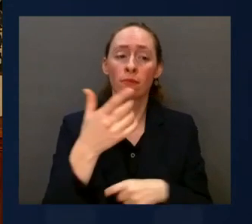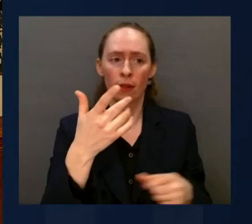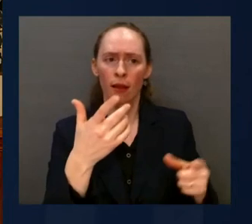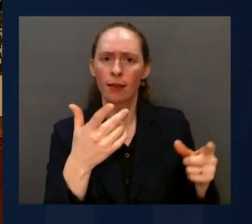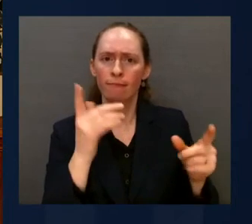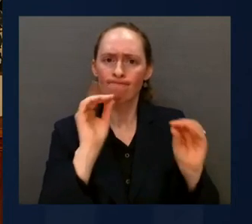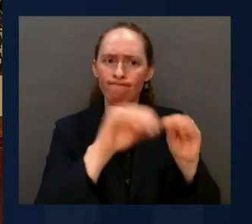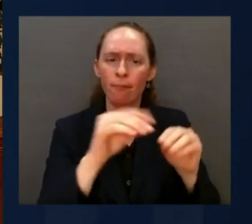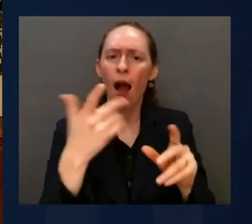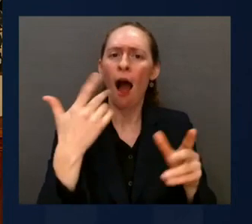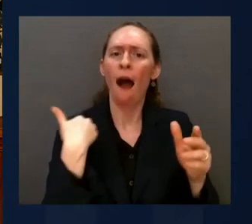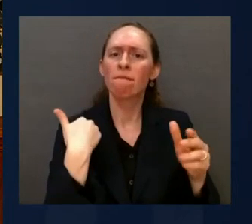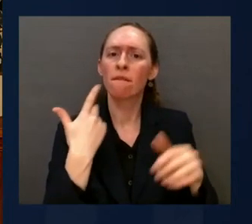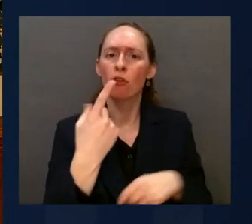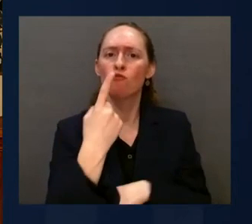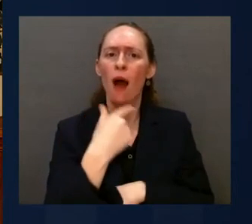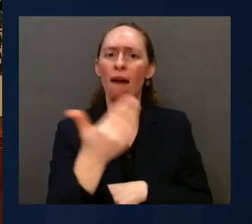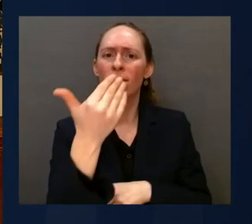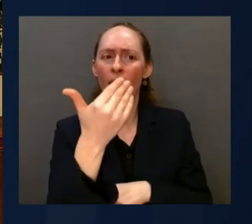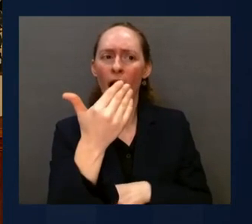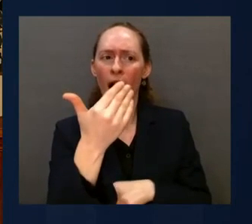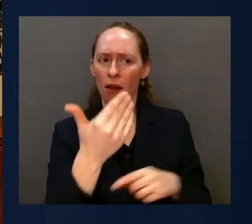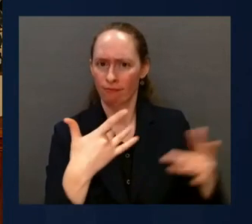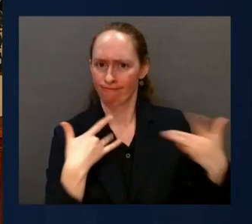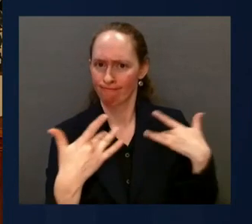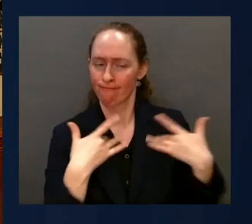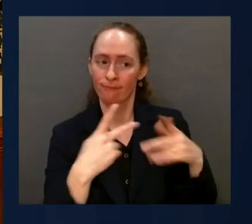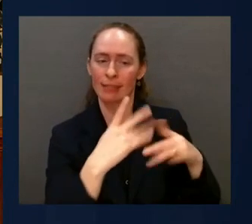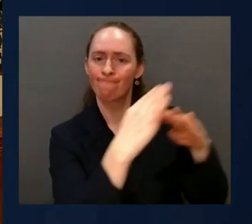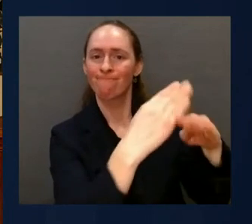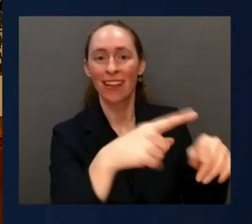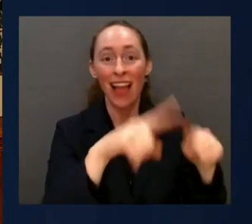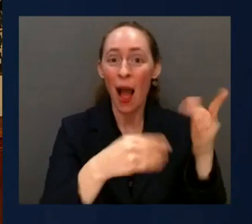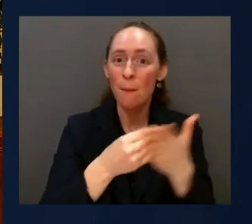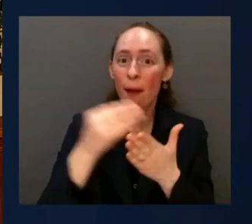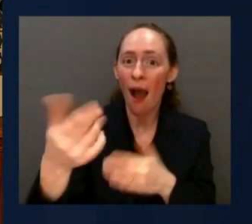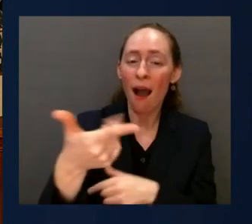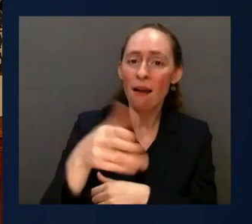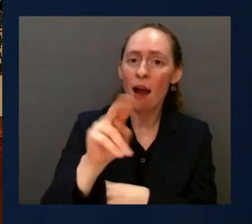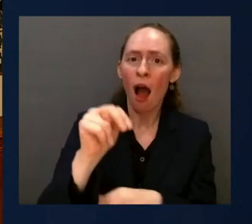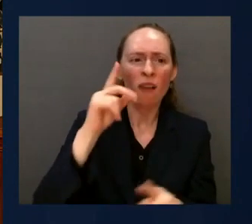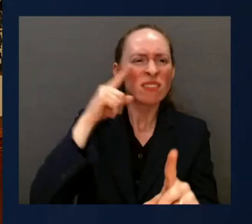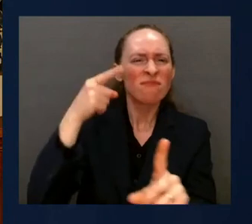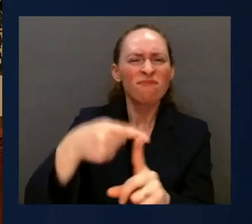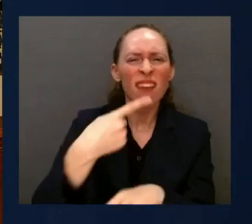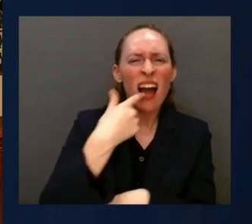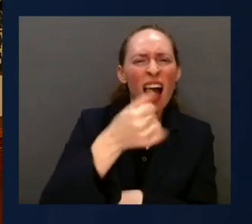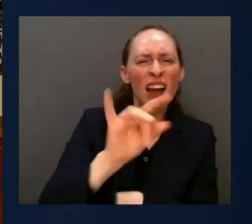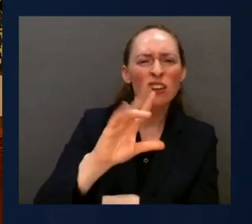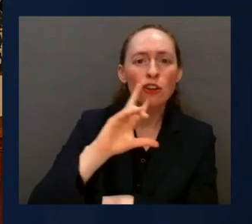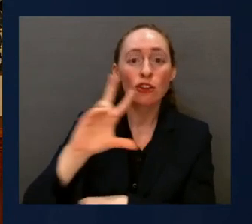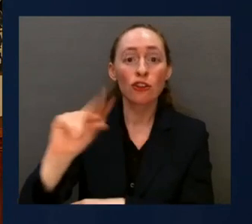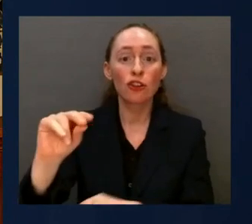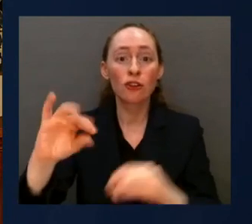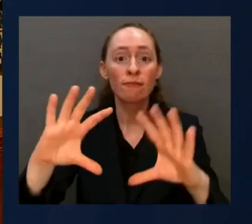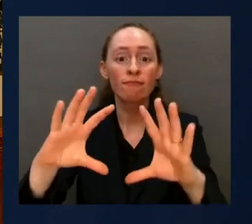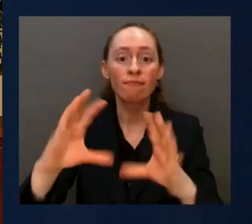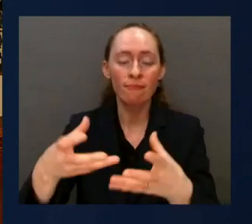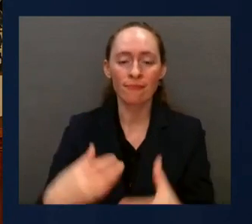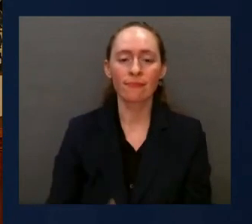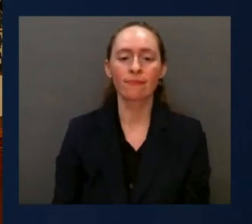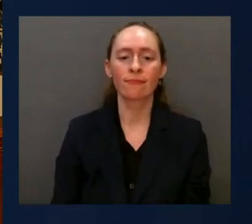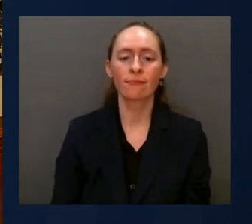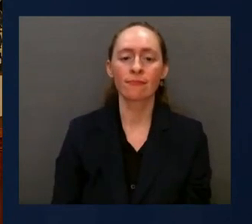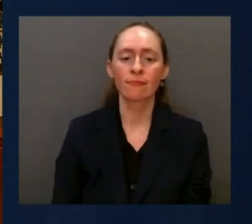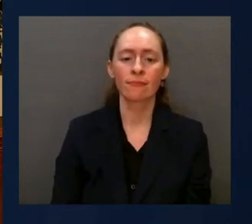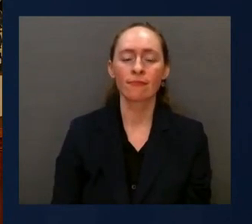is not done. Join us tonight is Brandon Say, a 26-year-old hero. Brandon